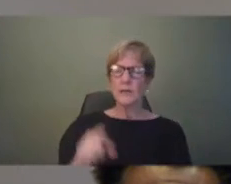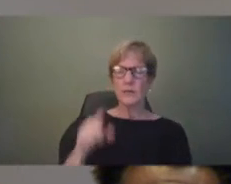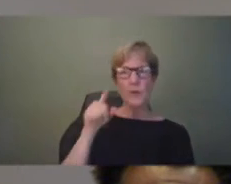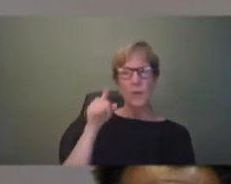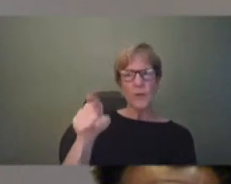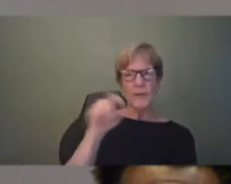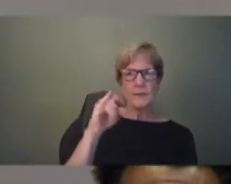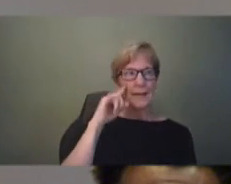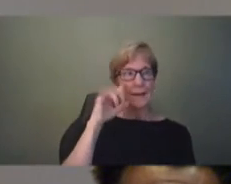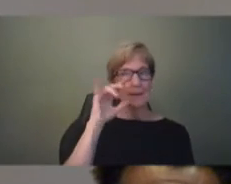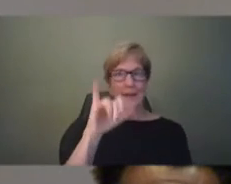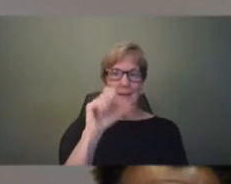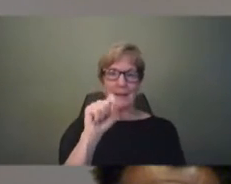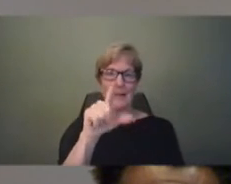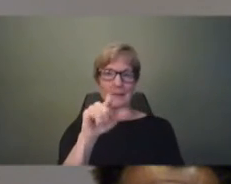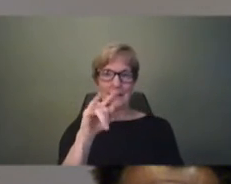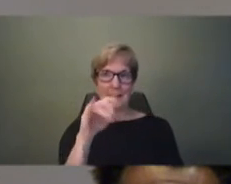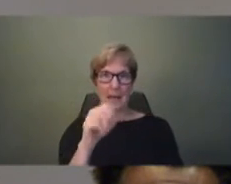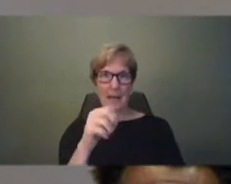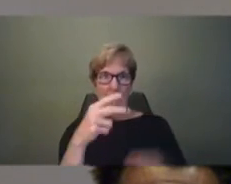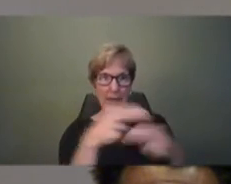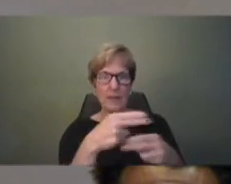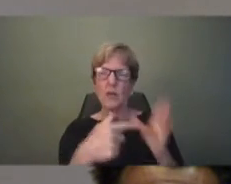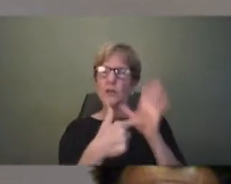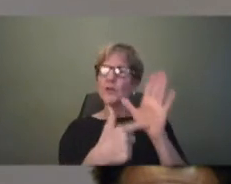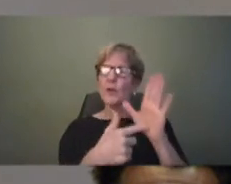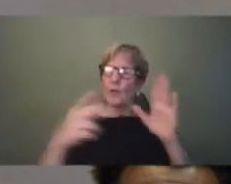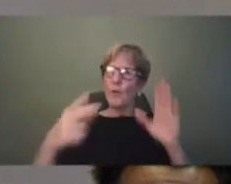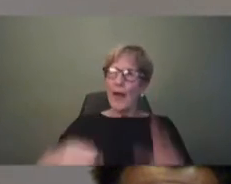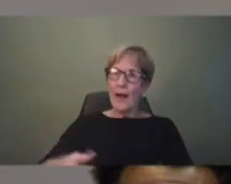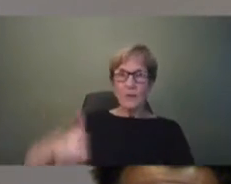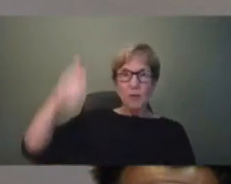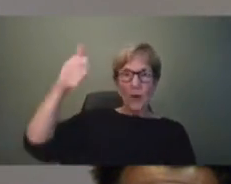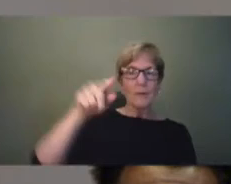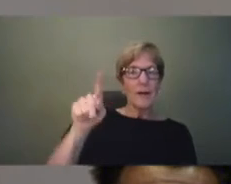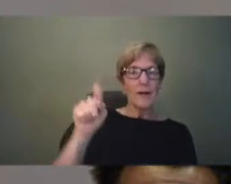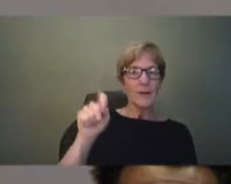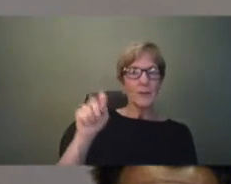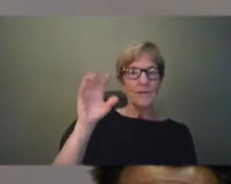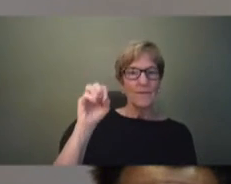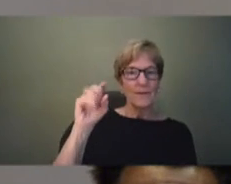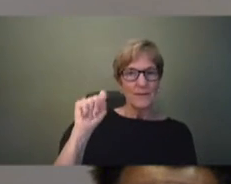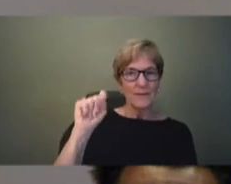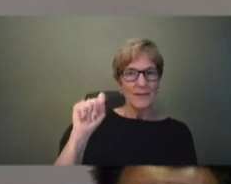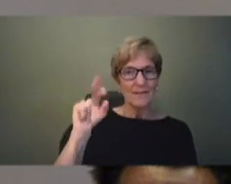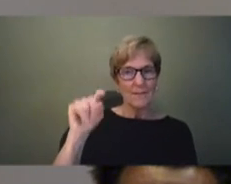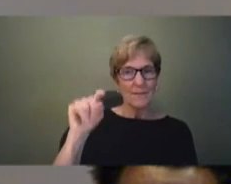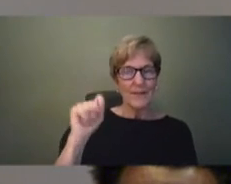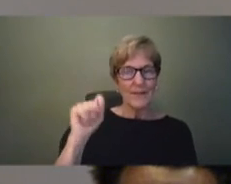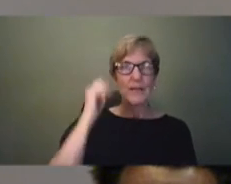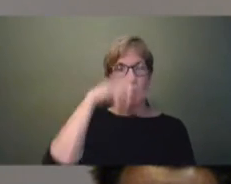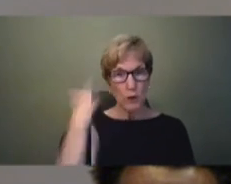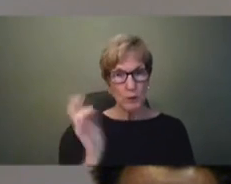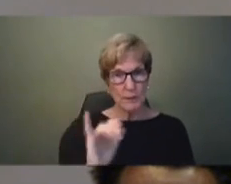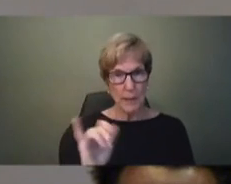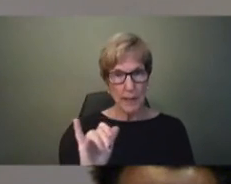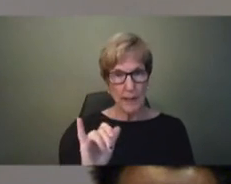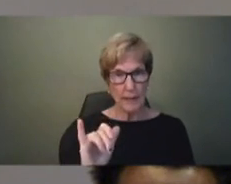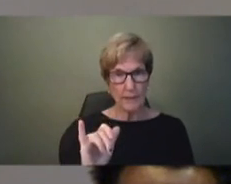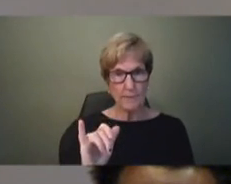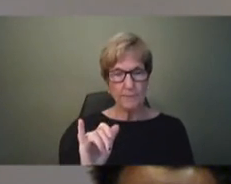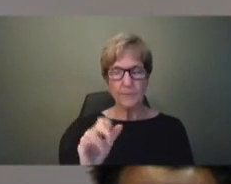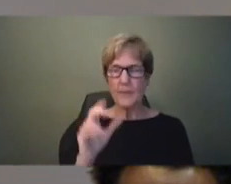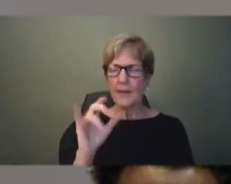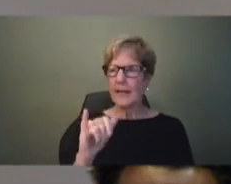slide that was shown to show you how tall 150 ft would actually look Within These two